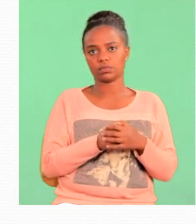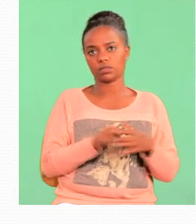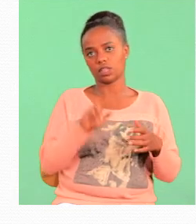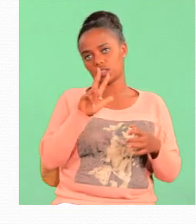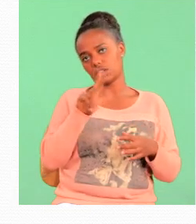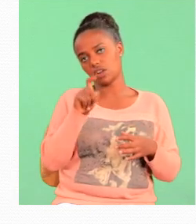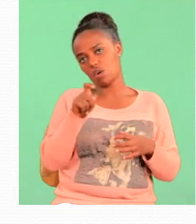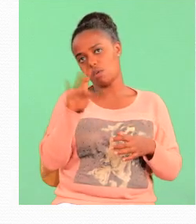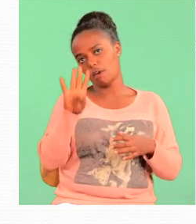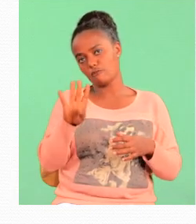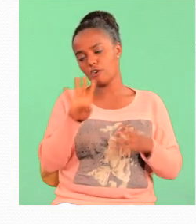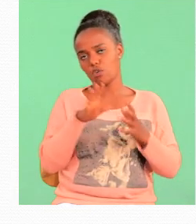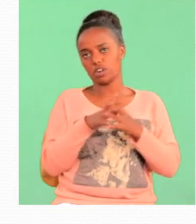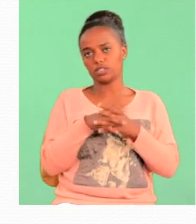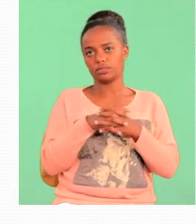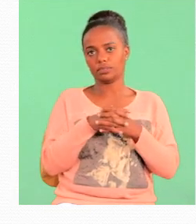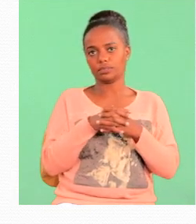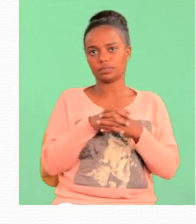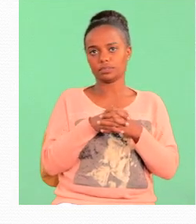three comma four,